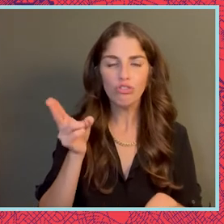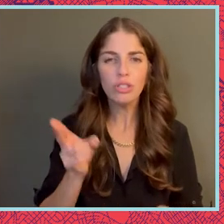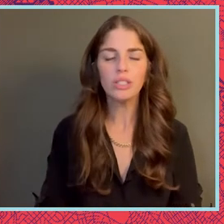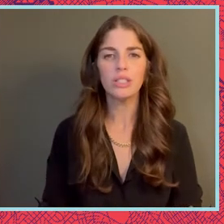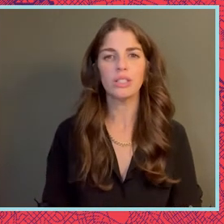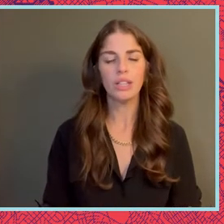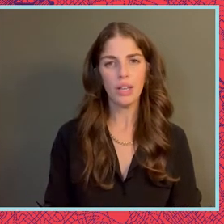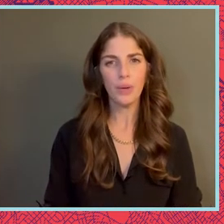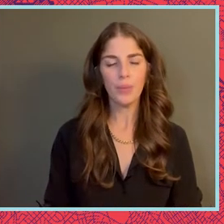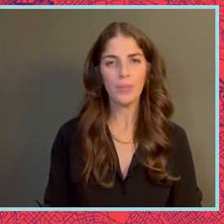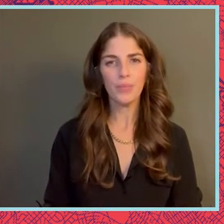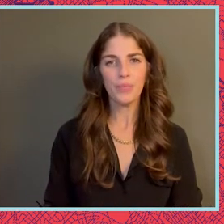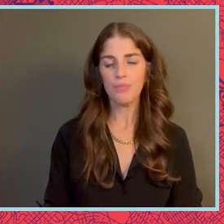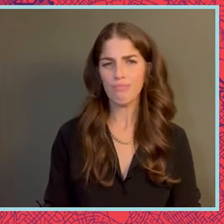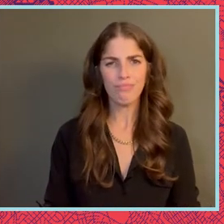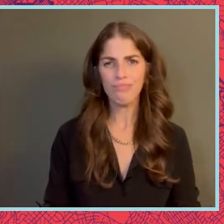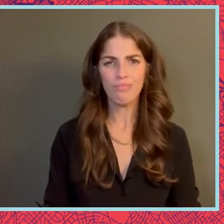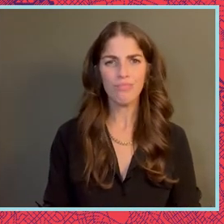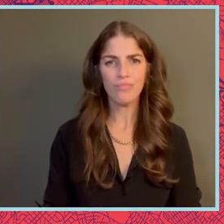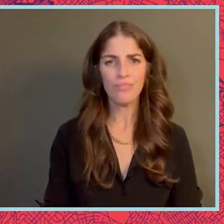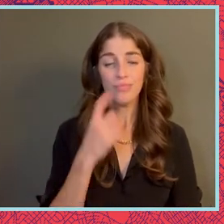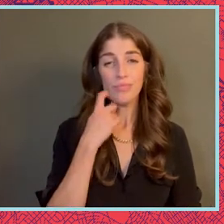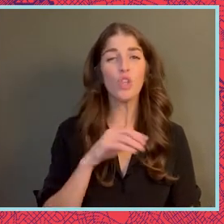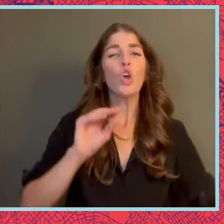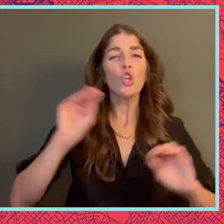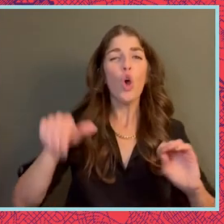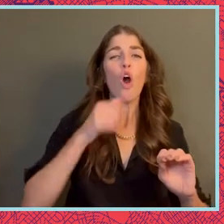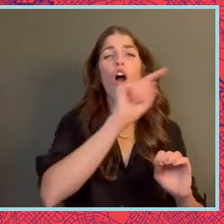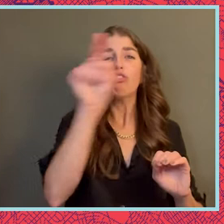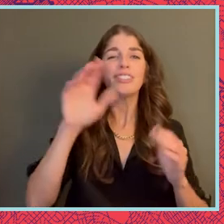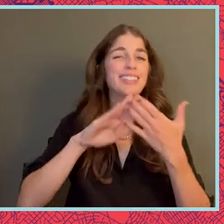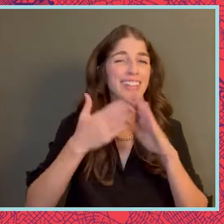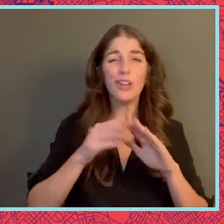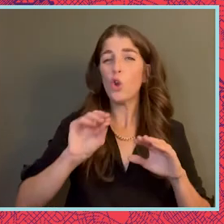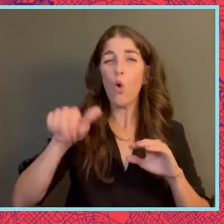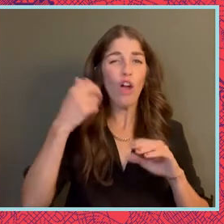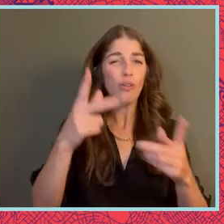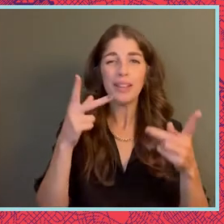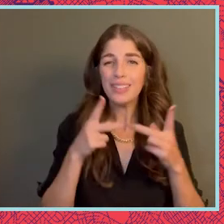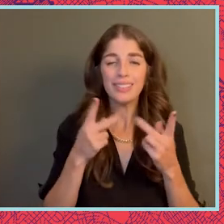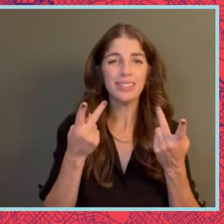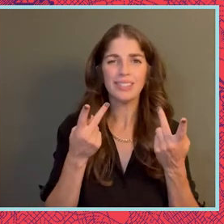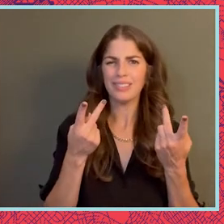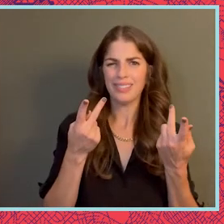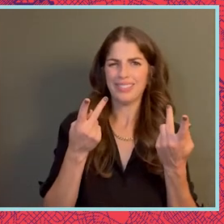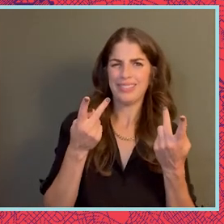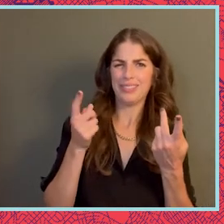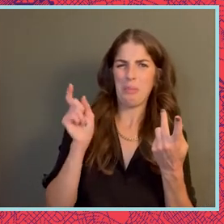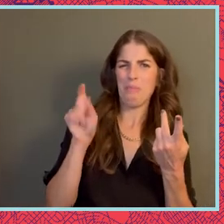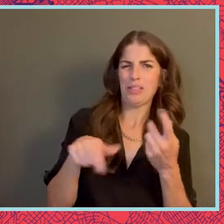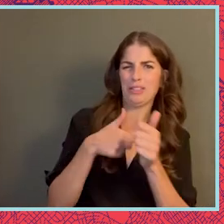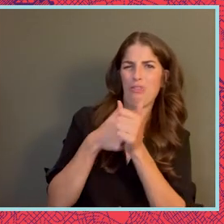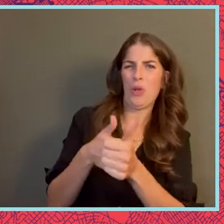race and when we're talking about our country's history. No other city jurisdiction or place